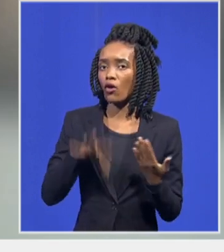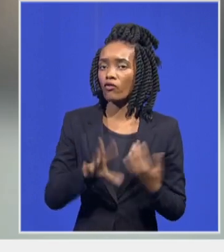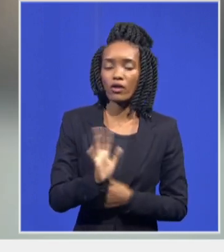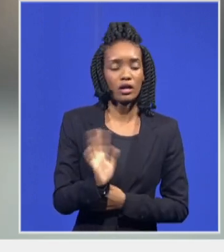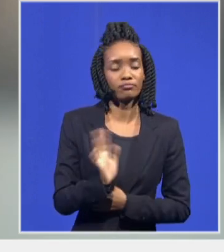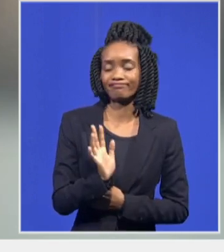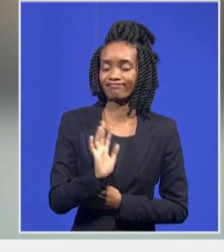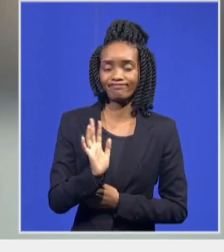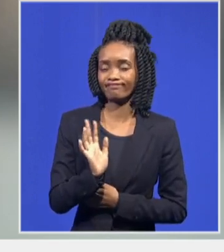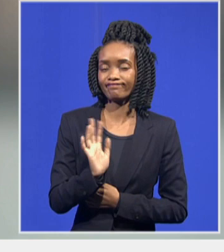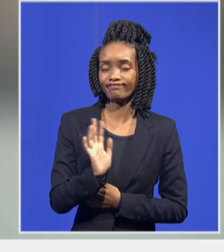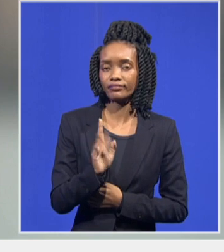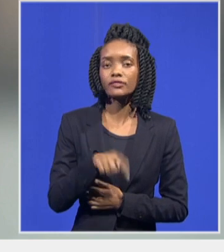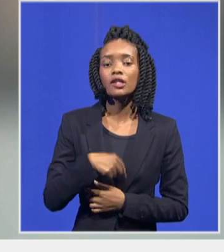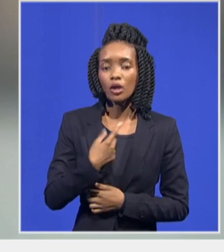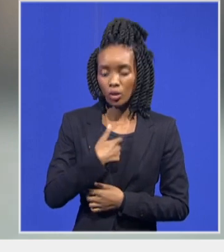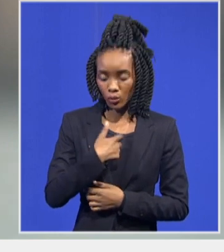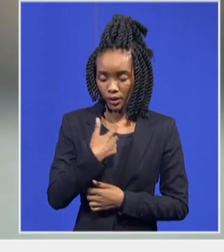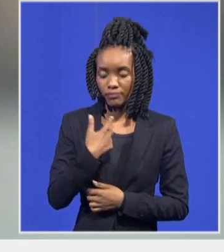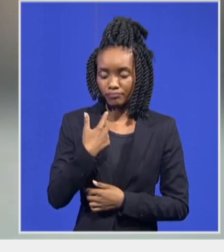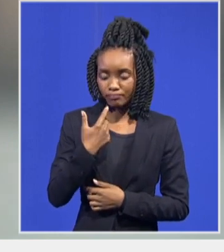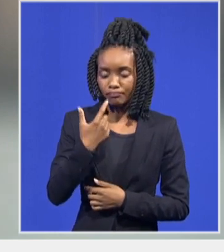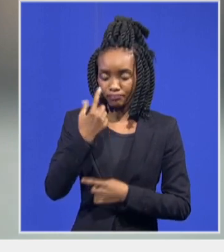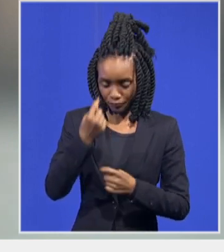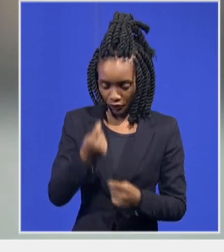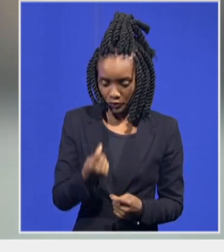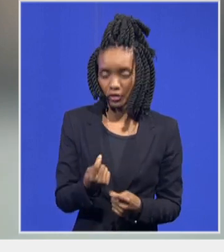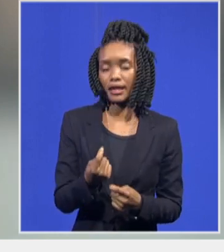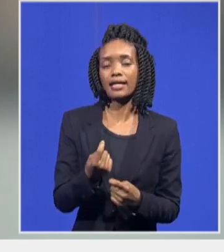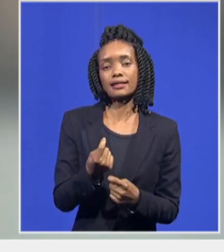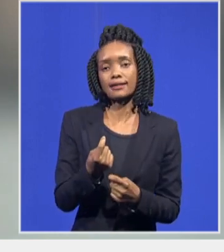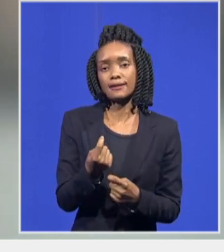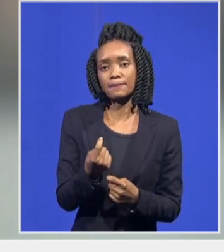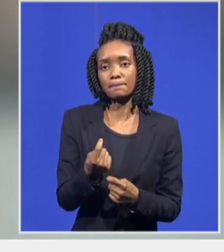We recognize the important,